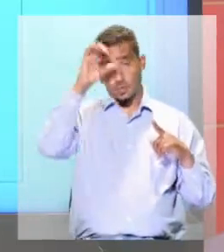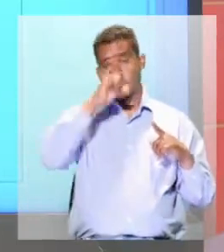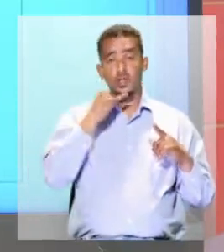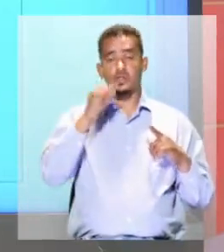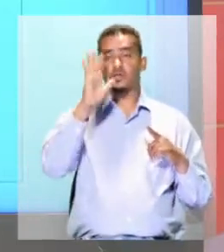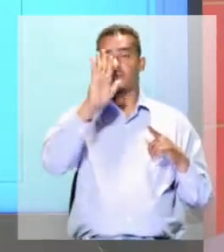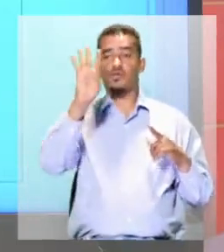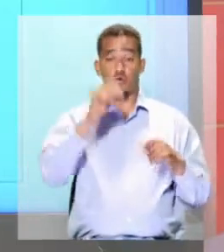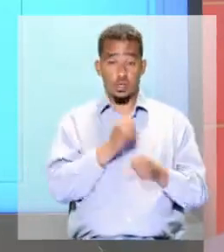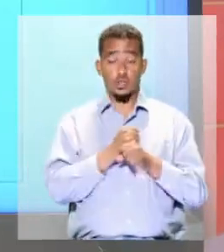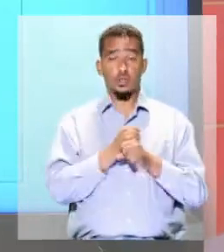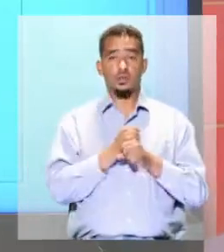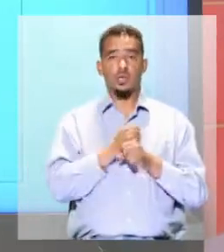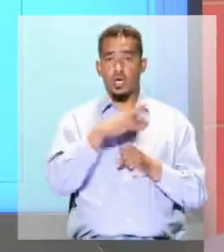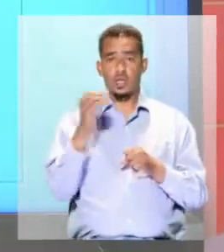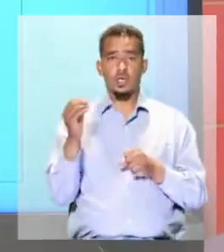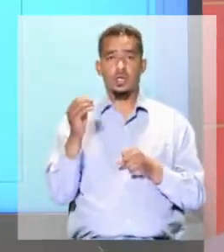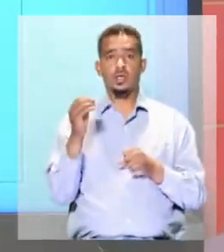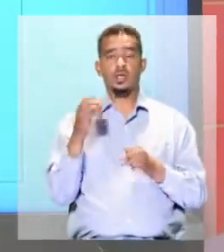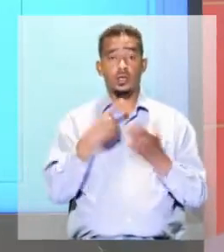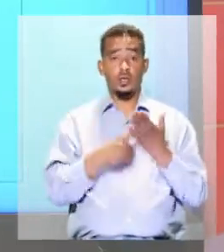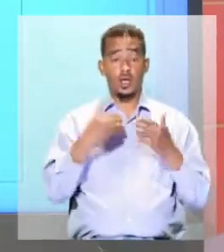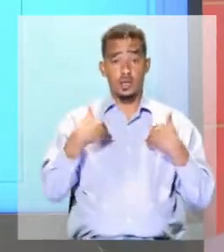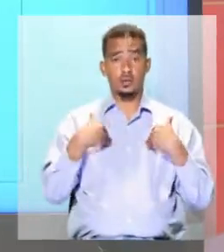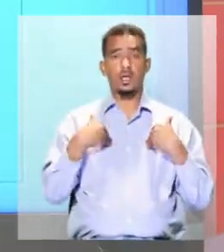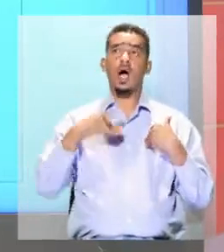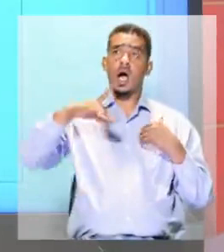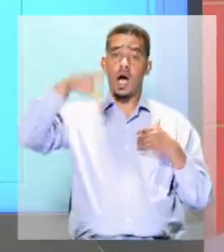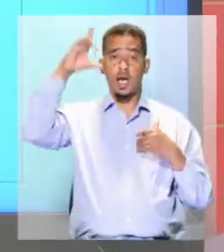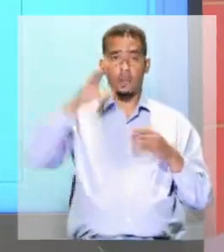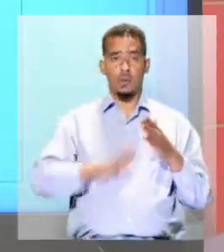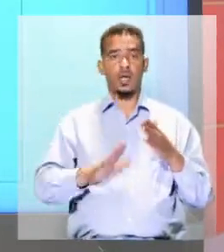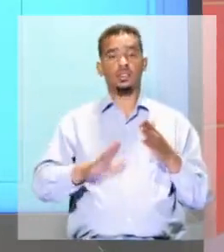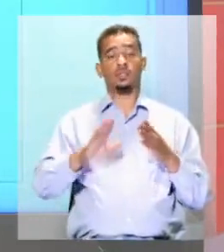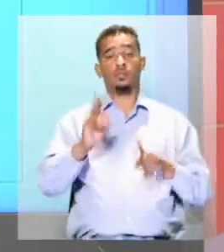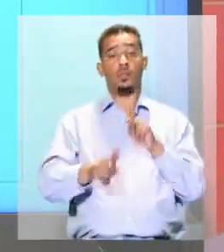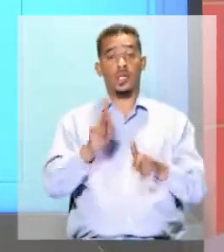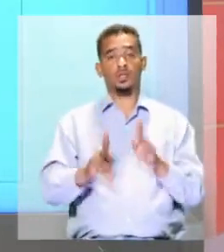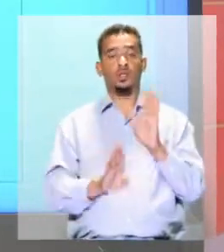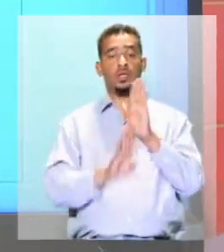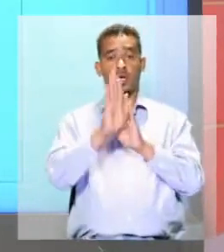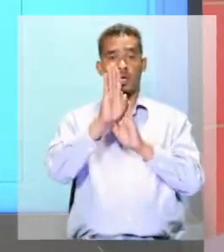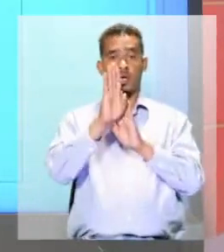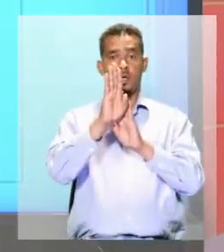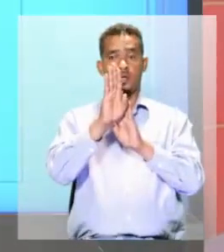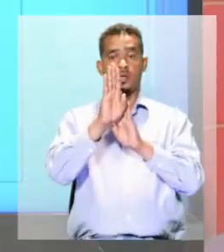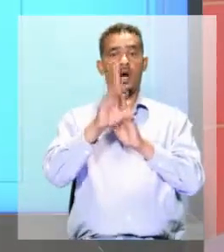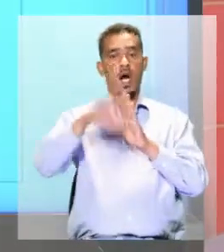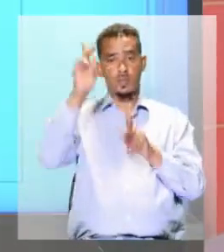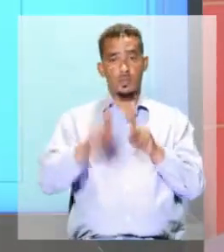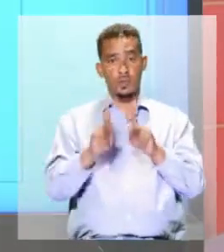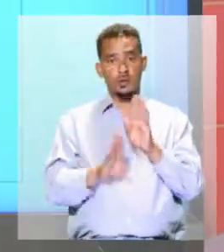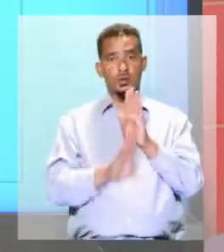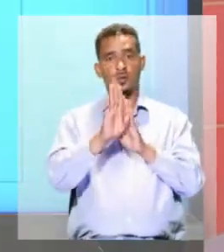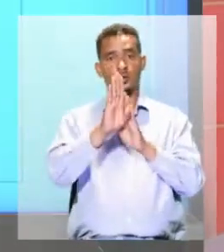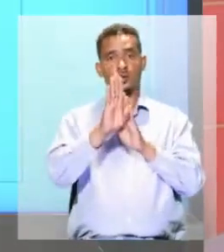years, and it has high population growth rate. The high population growth rate is the result